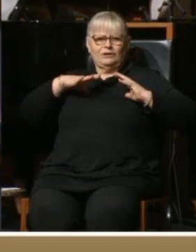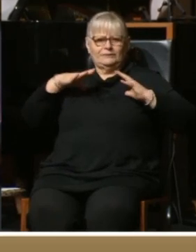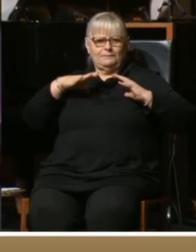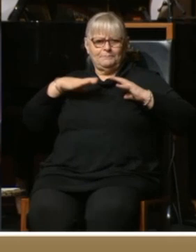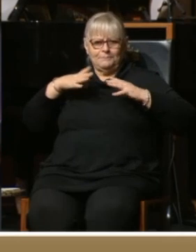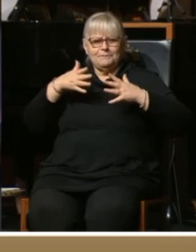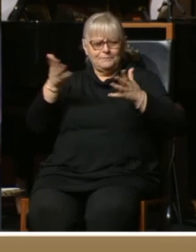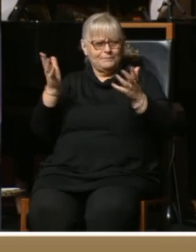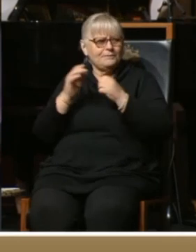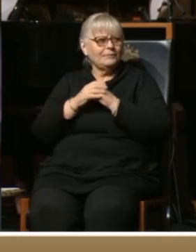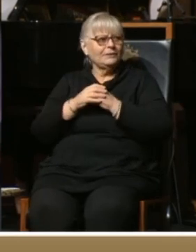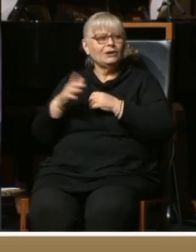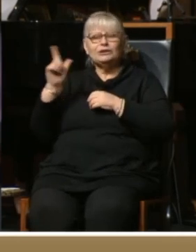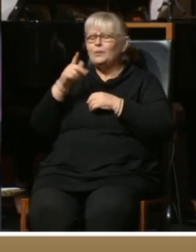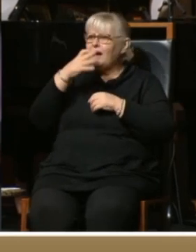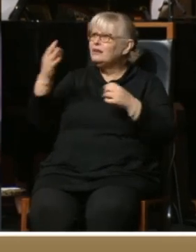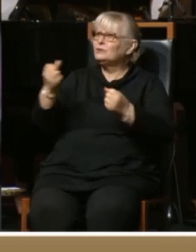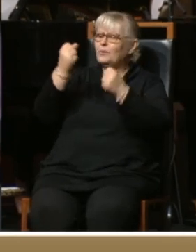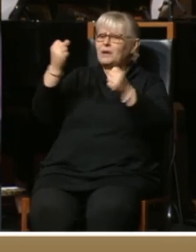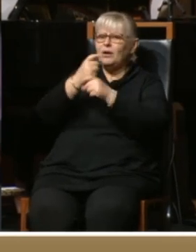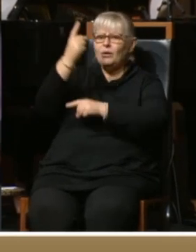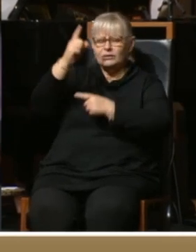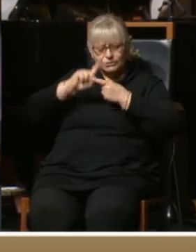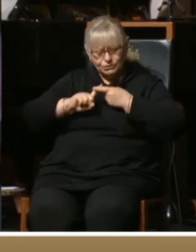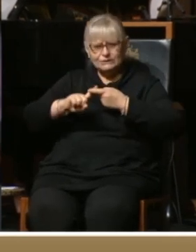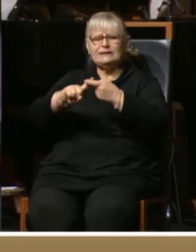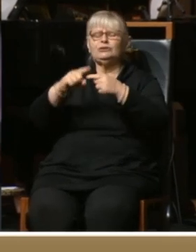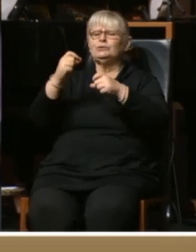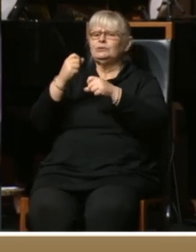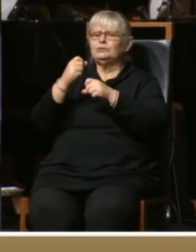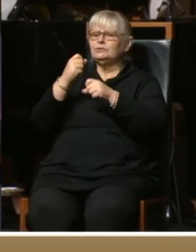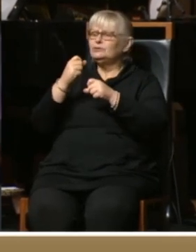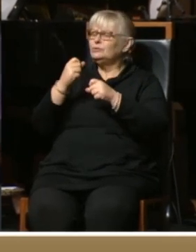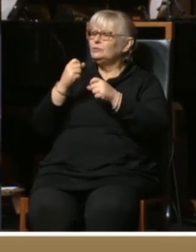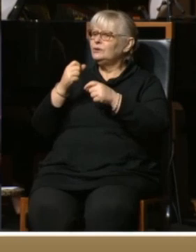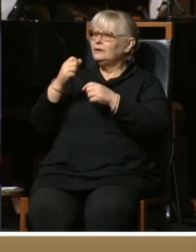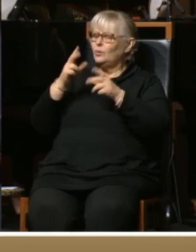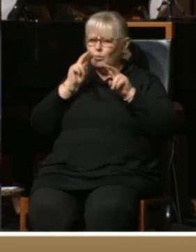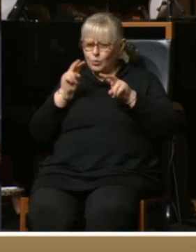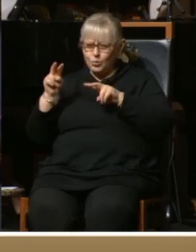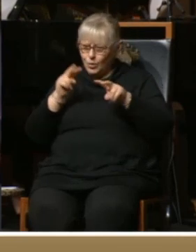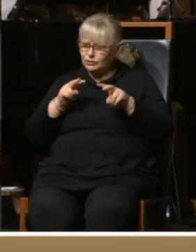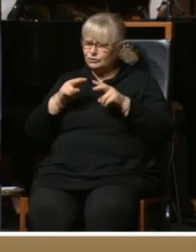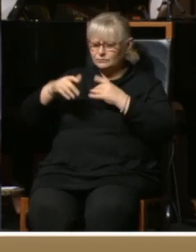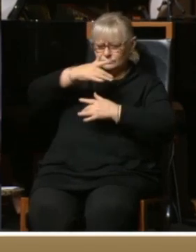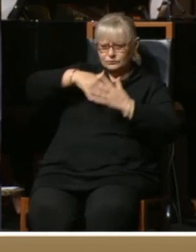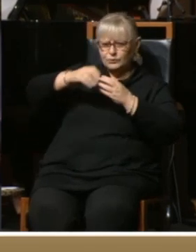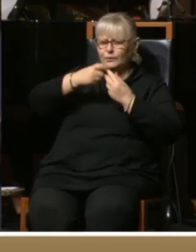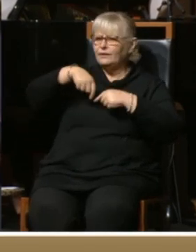Today, we ask Almighty God to continue to make his presence known and felt amongst us all.